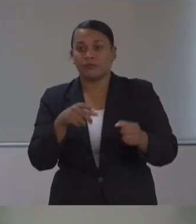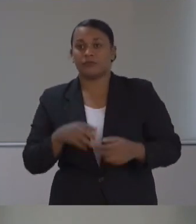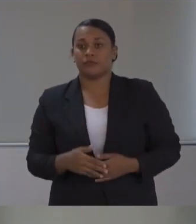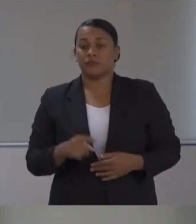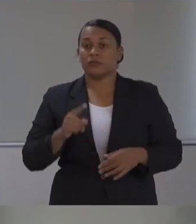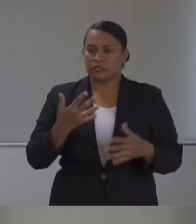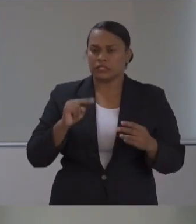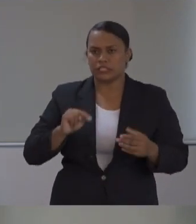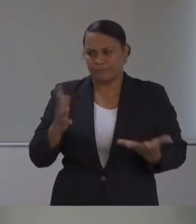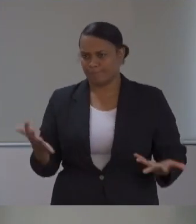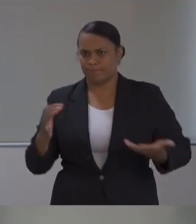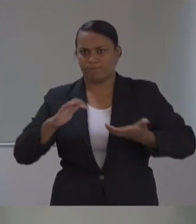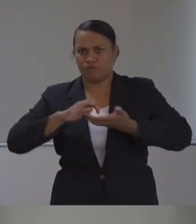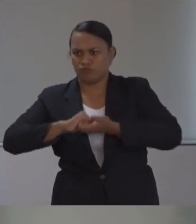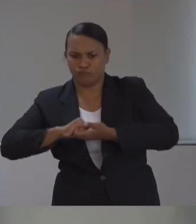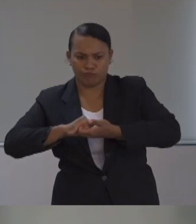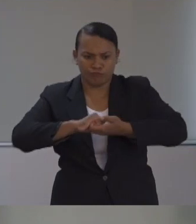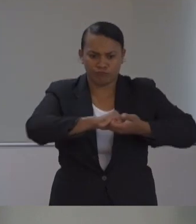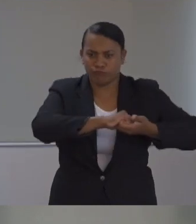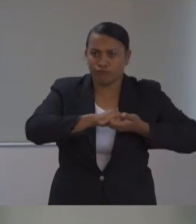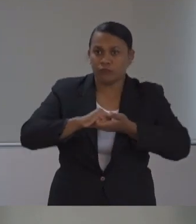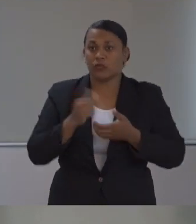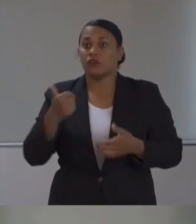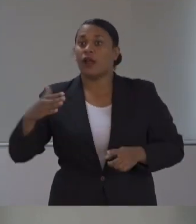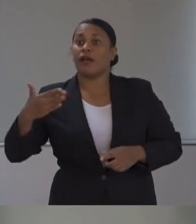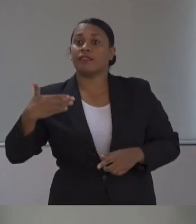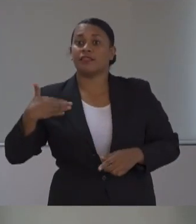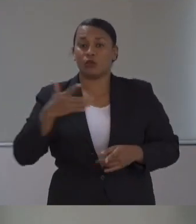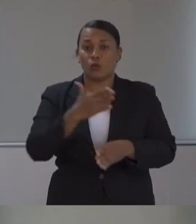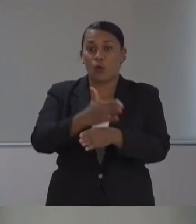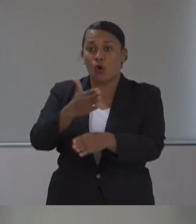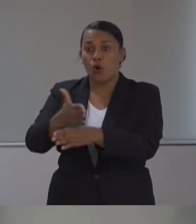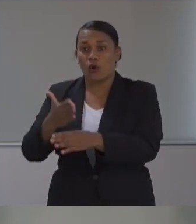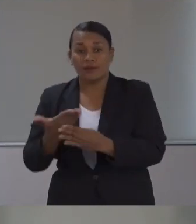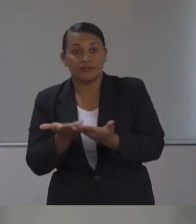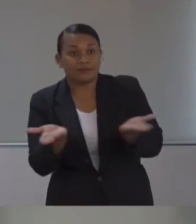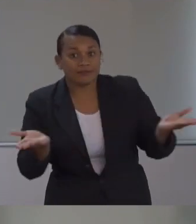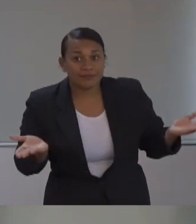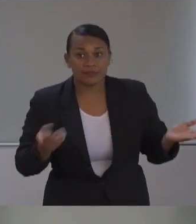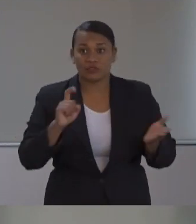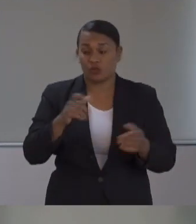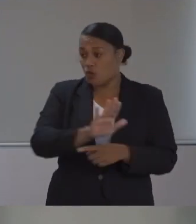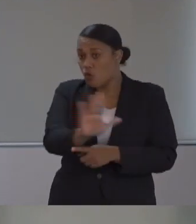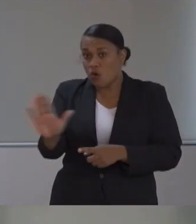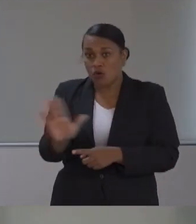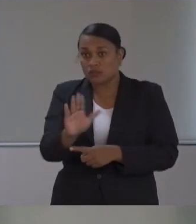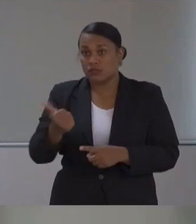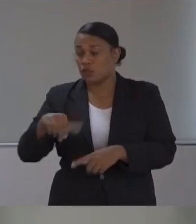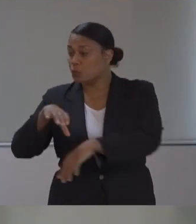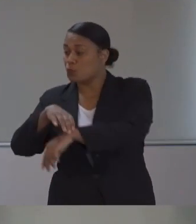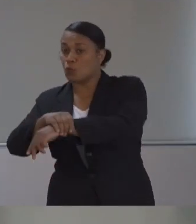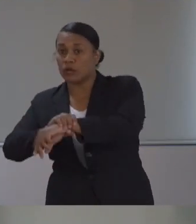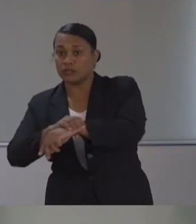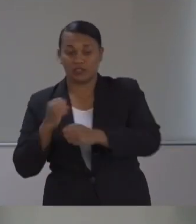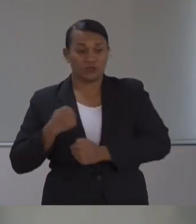solidarity with our healthcare heroes, utility workers, and disciplined forces has never been